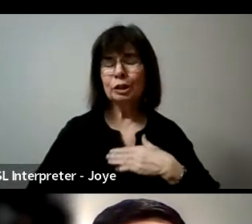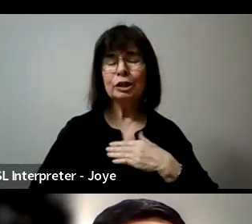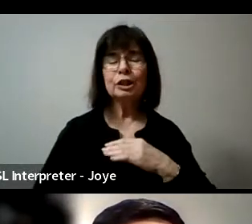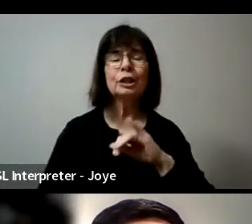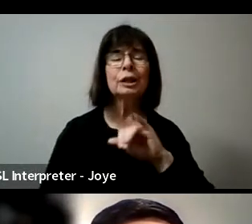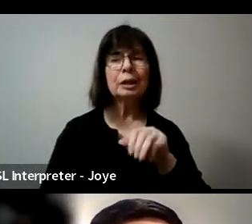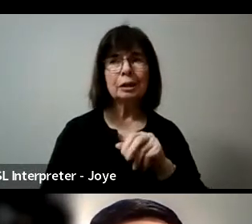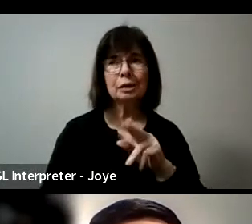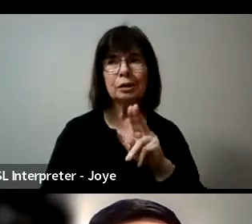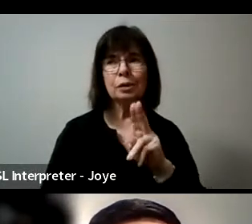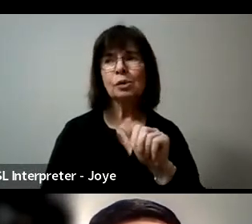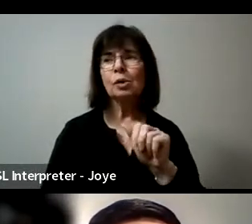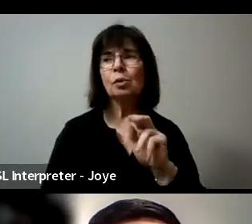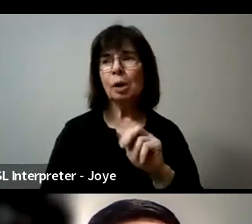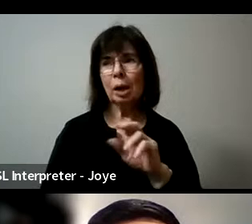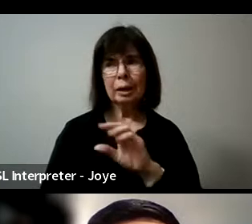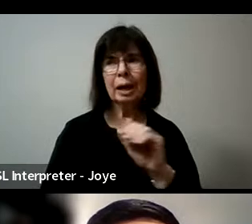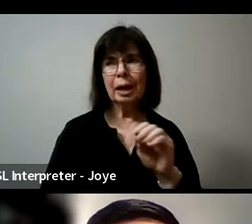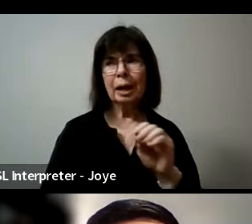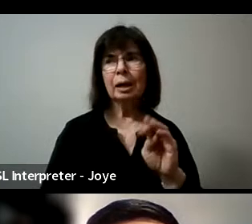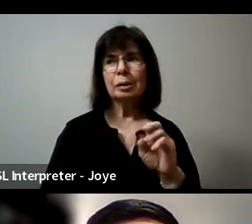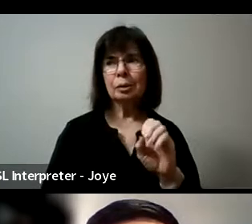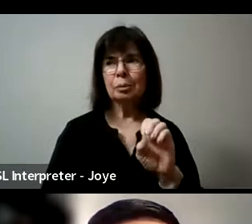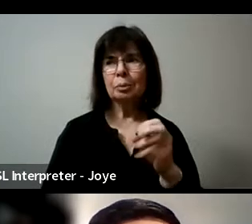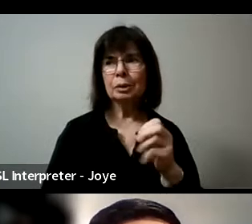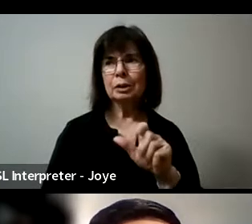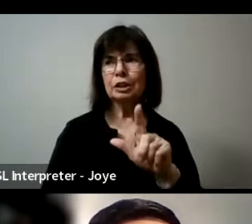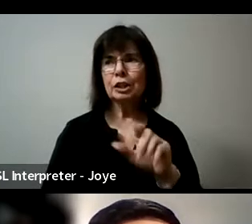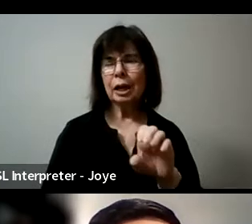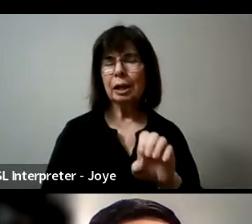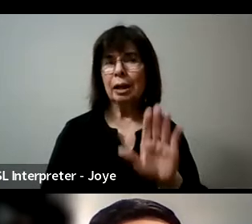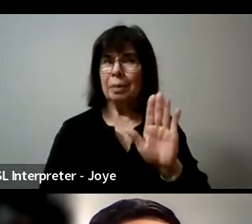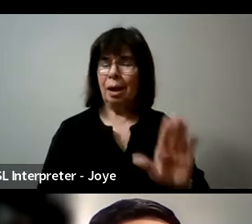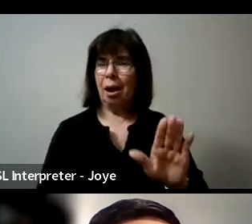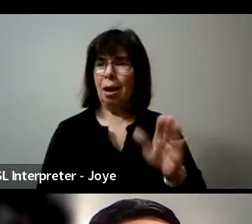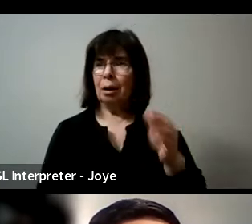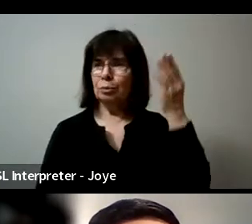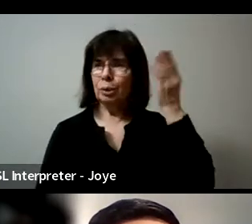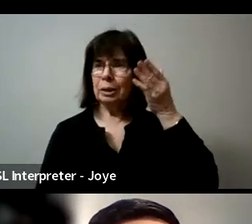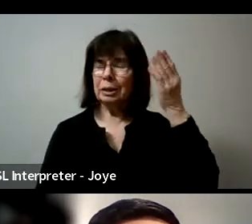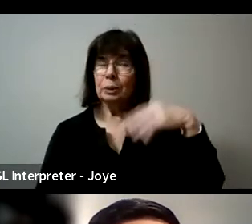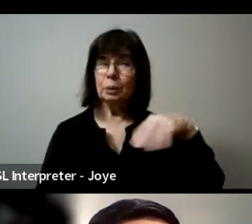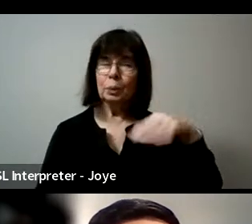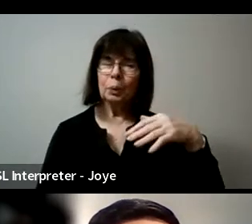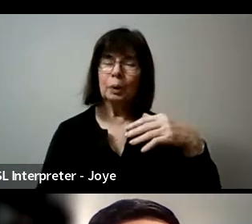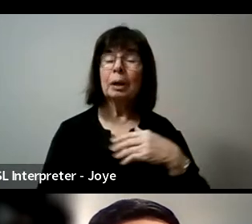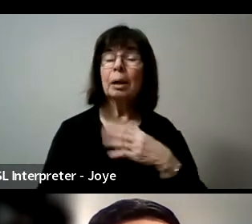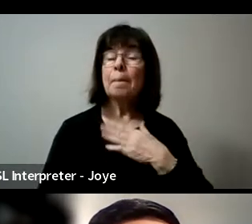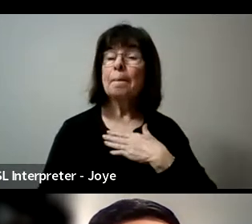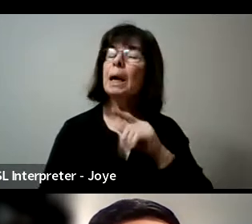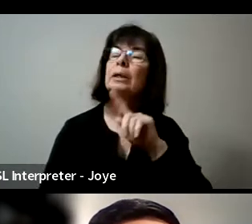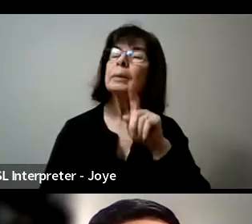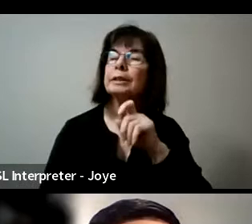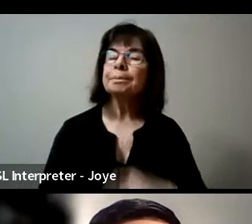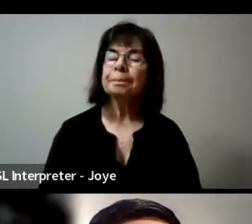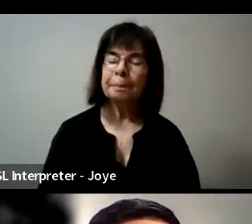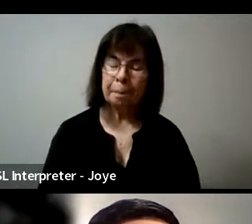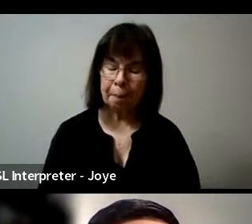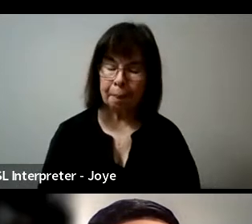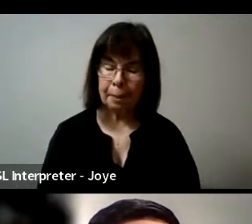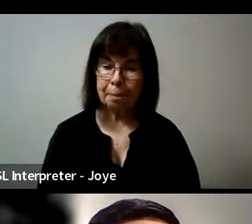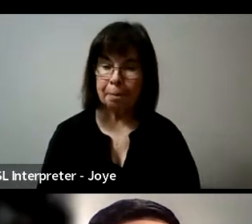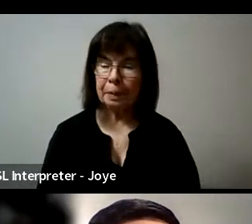well as Michelle. And my question for Juan is, so there, I think starting